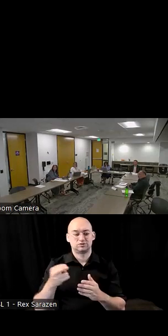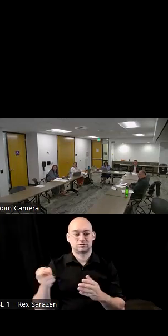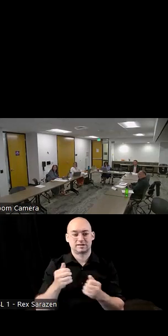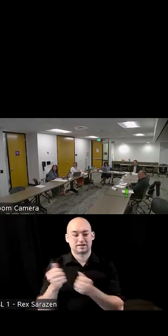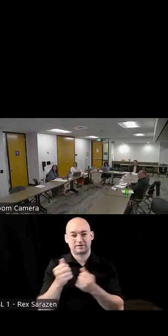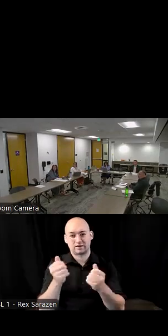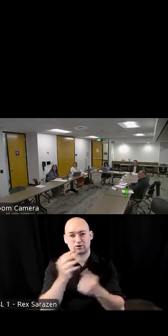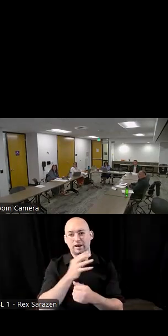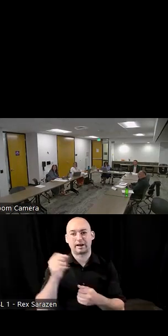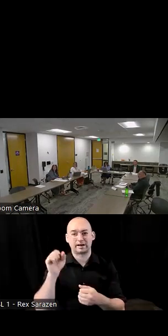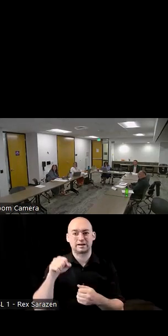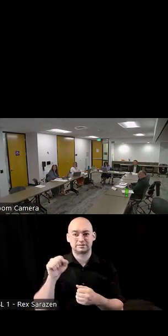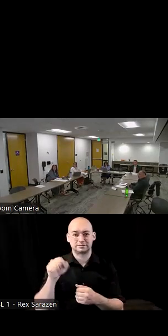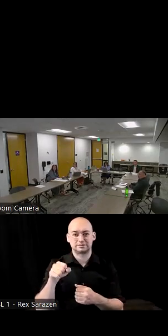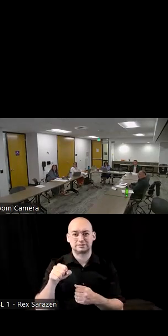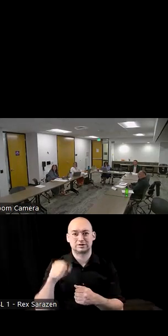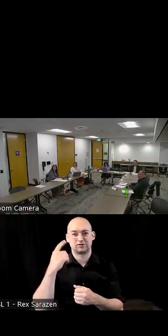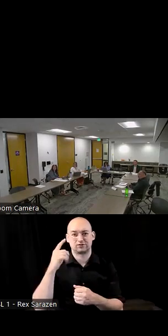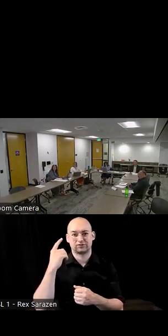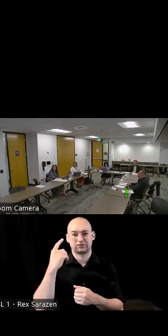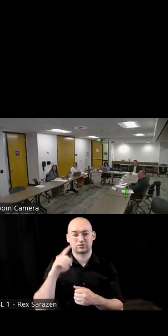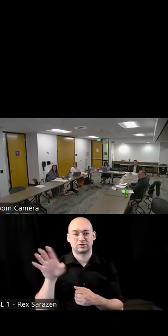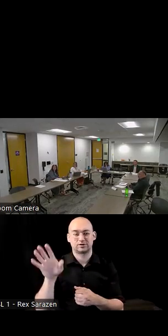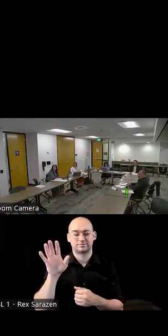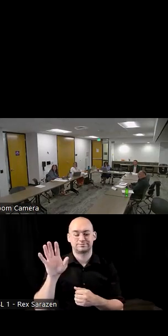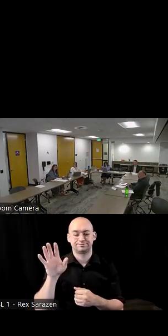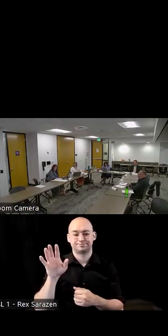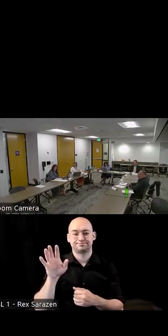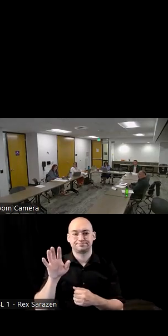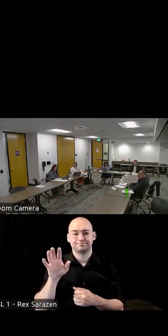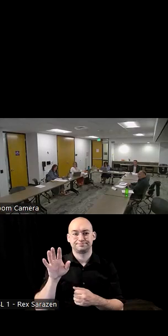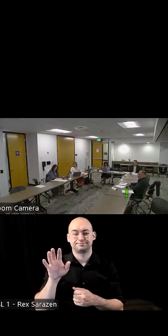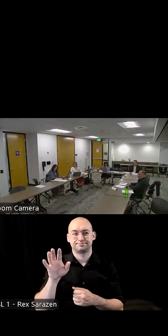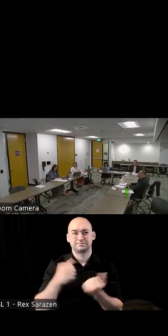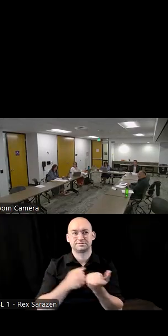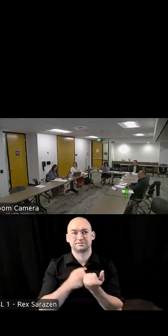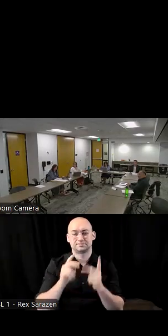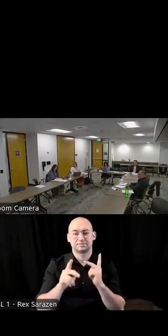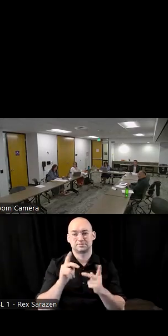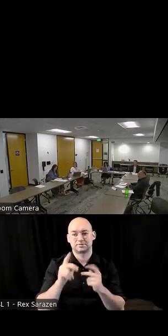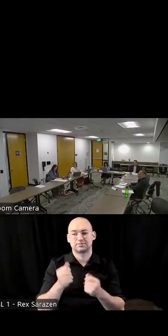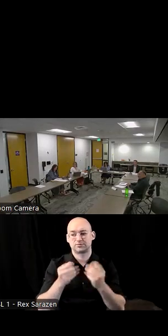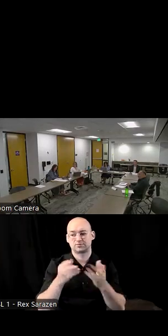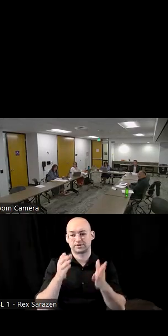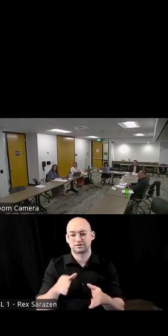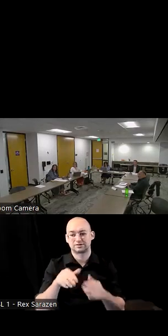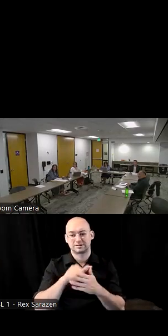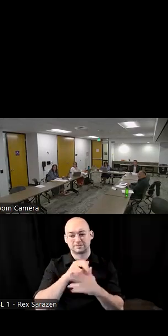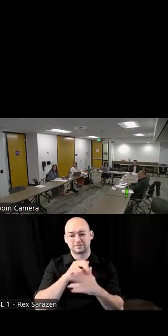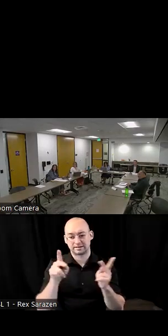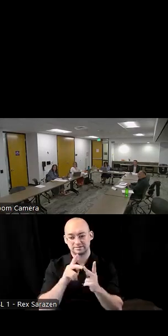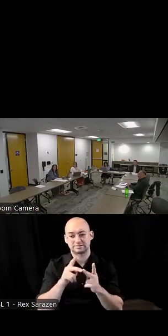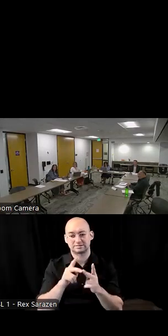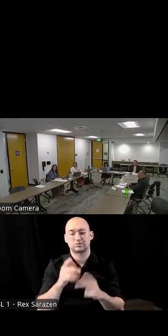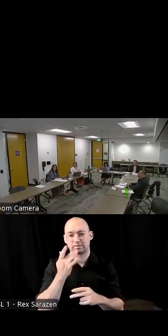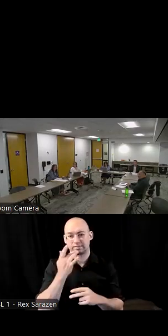of course, to actually, assist people, you have to have providers in place. And we are very